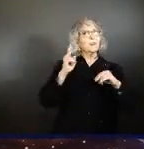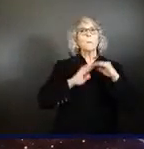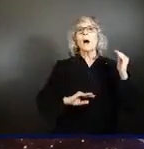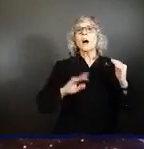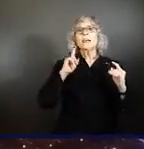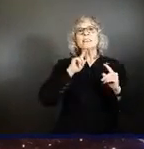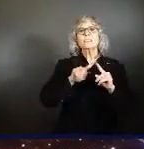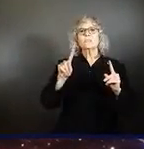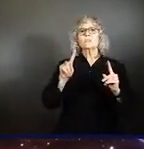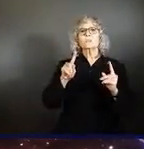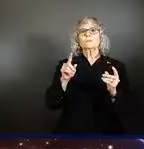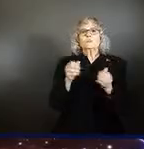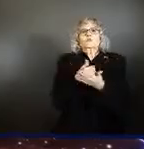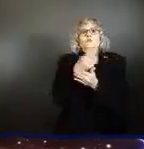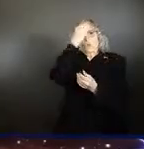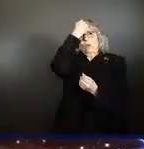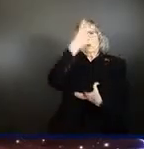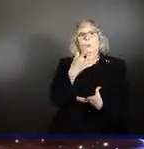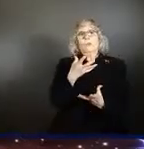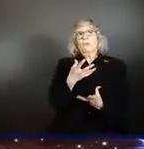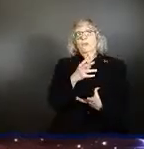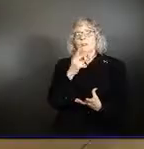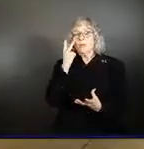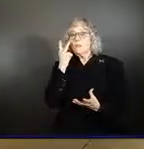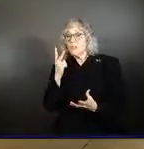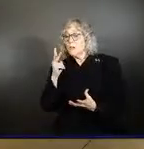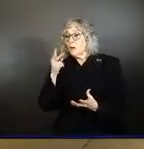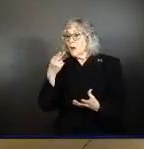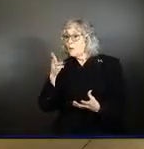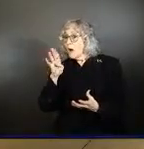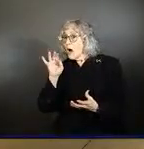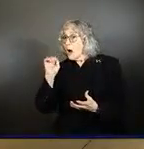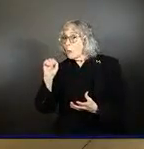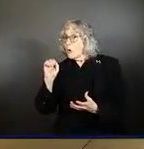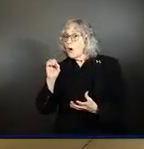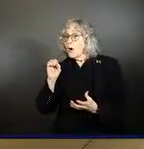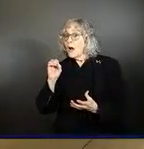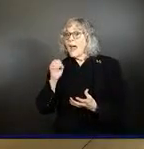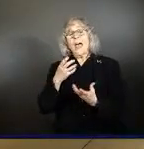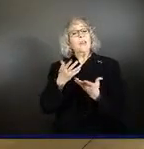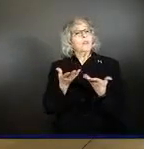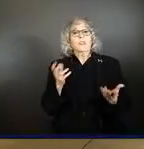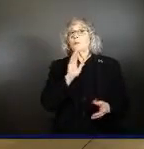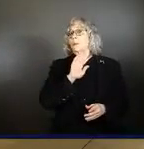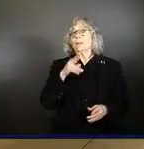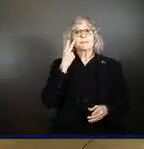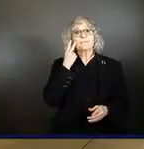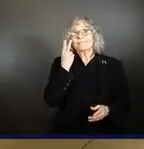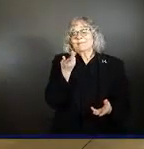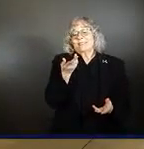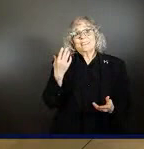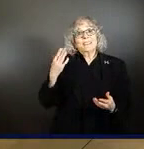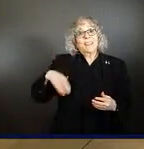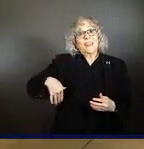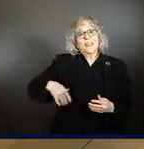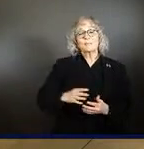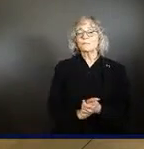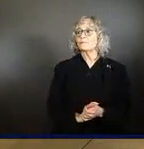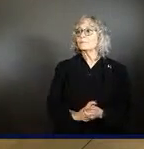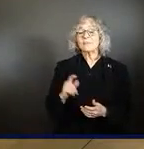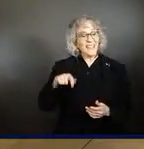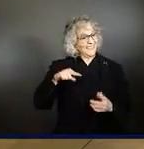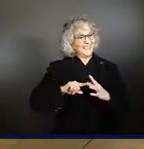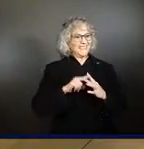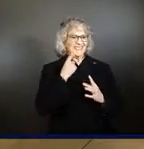with Hubble and things that we have yet to see. Amazing. And so it's my understanding too, like this is just the start for